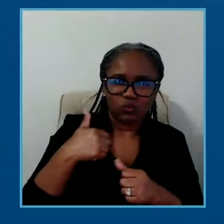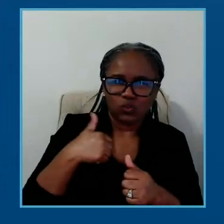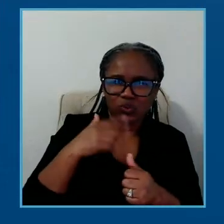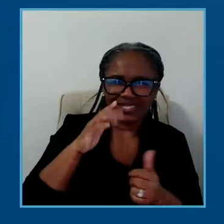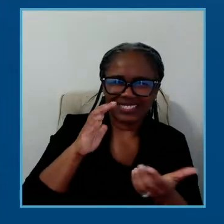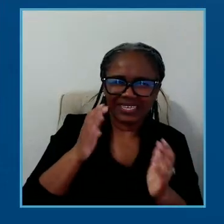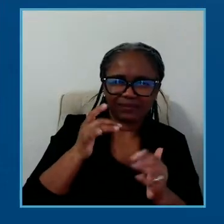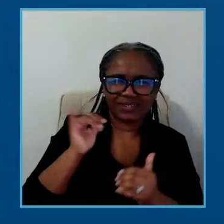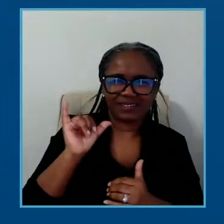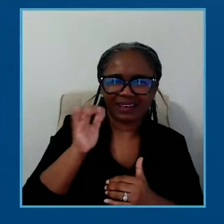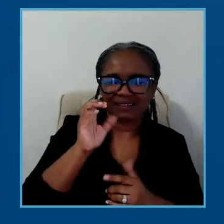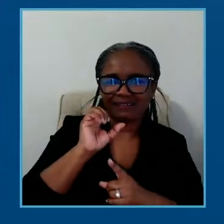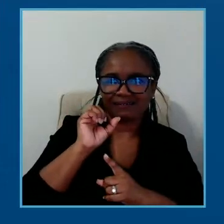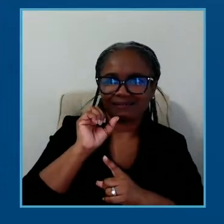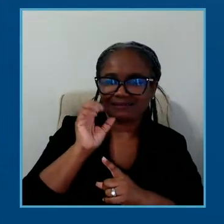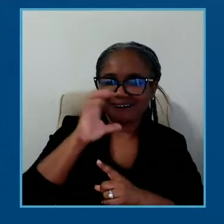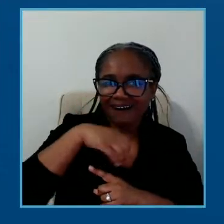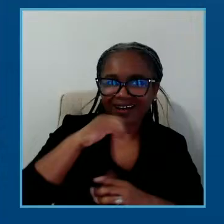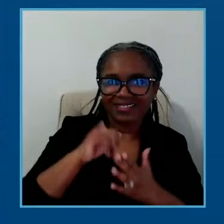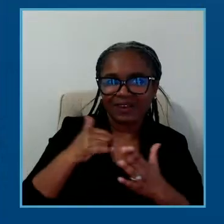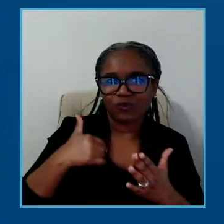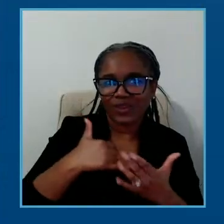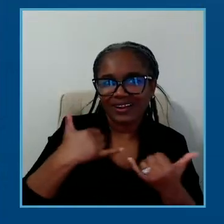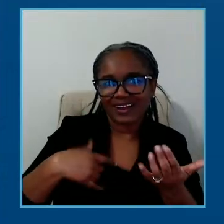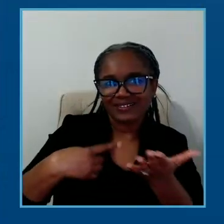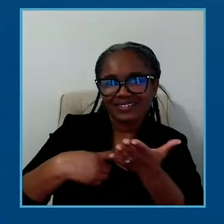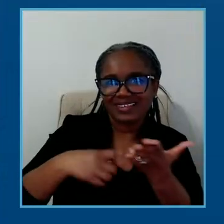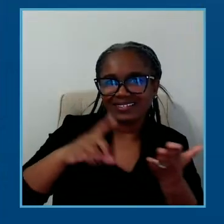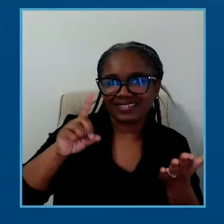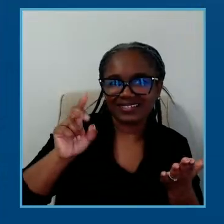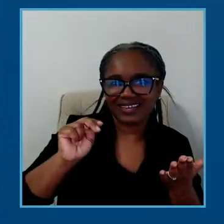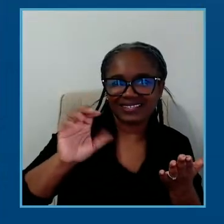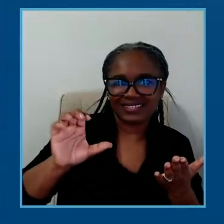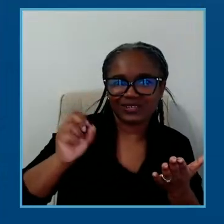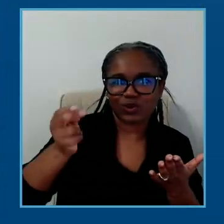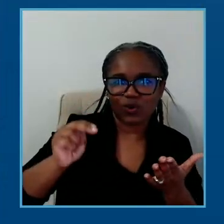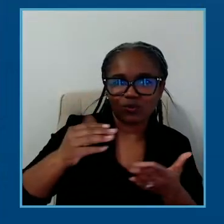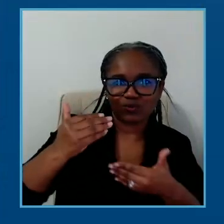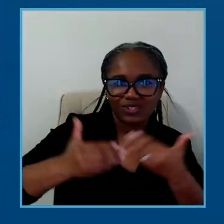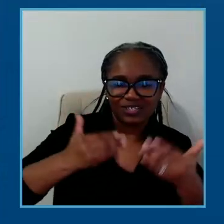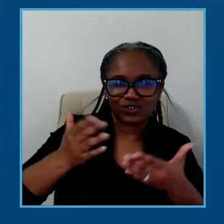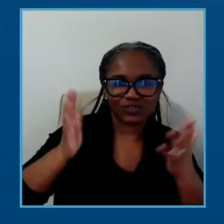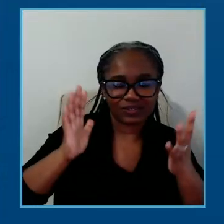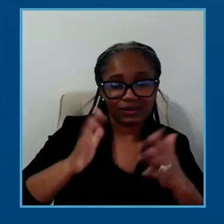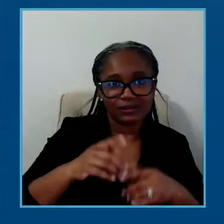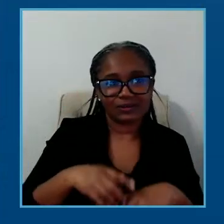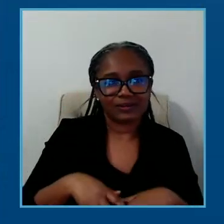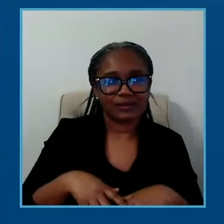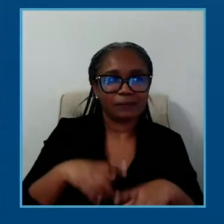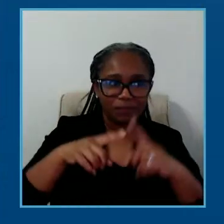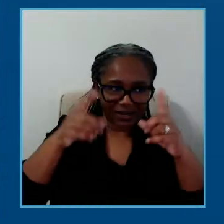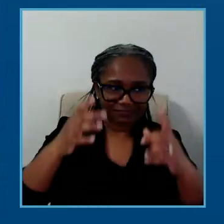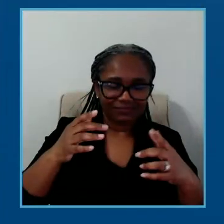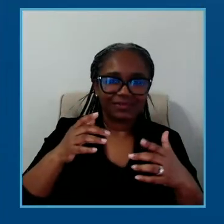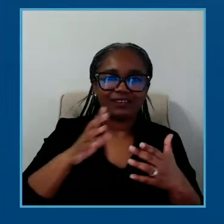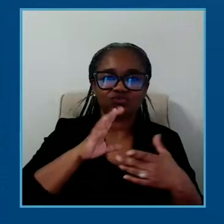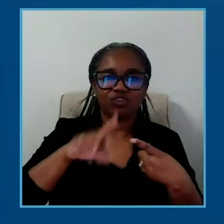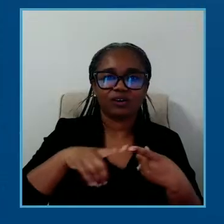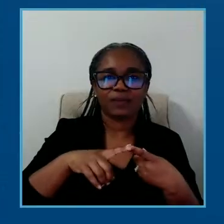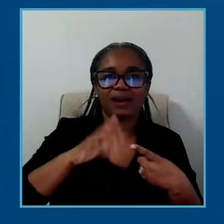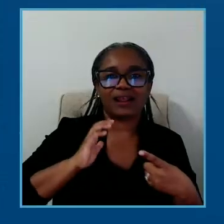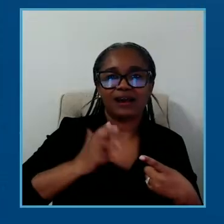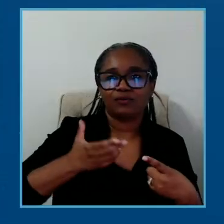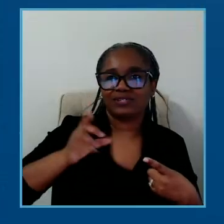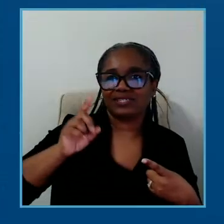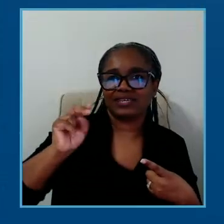but so it goes. So let's talk about the voting procedures. Was this the best way to conduct this